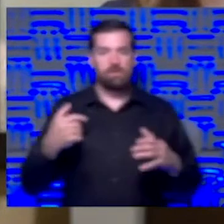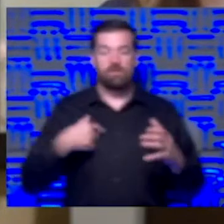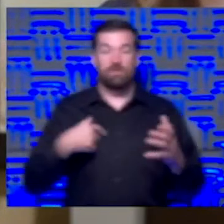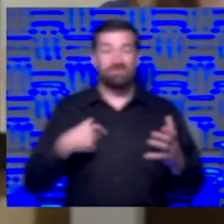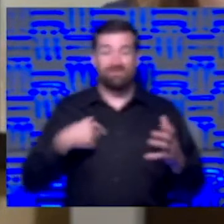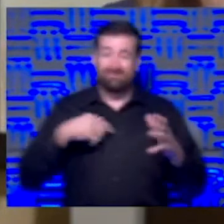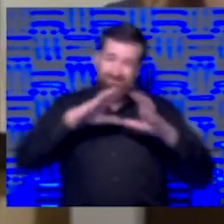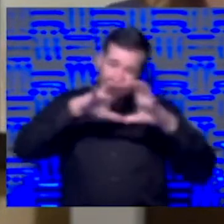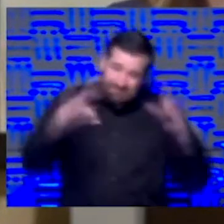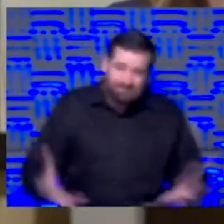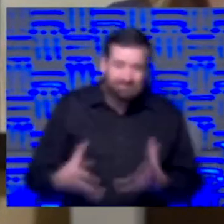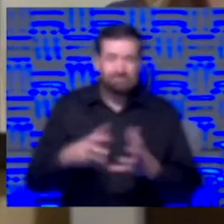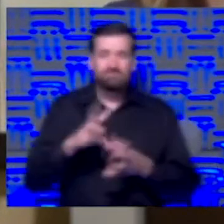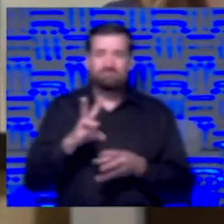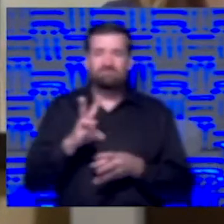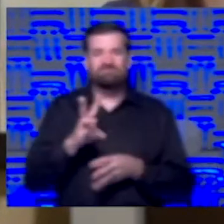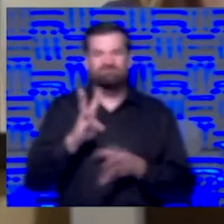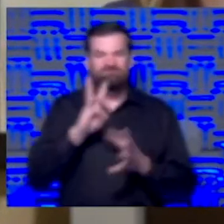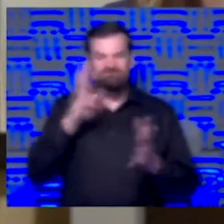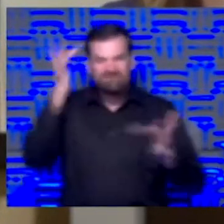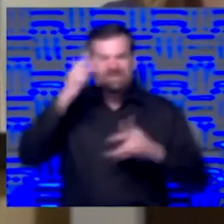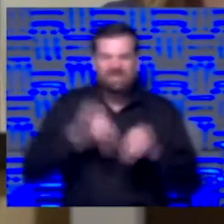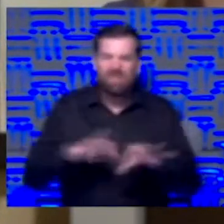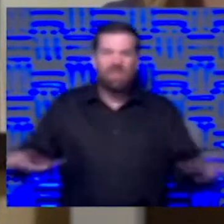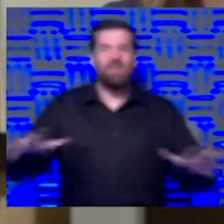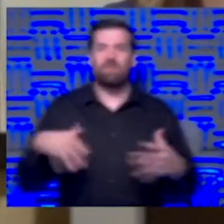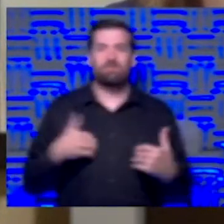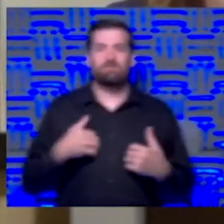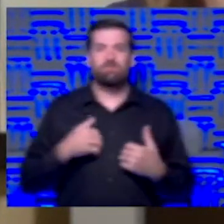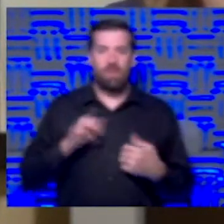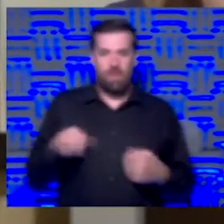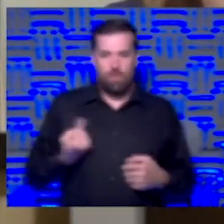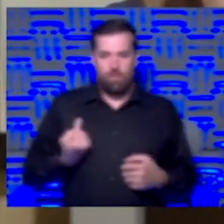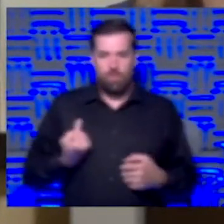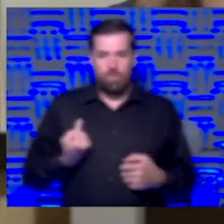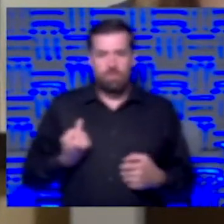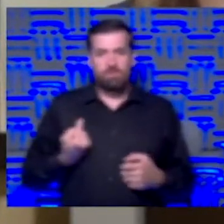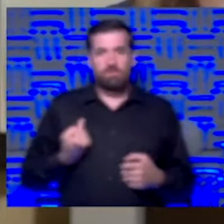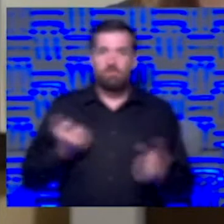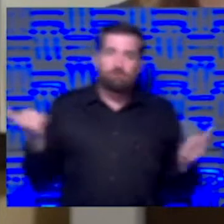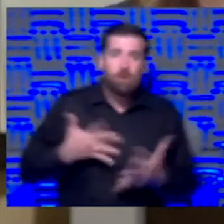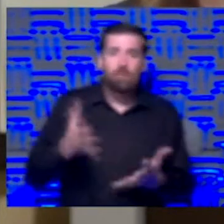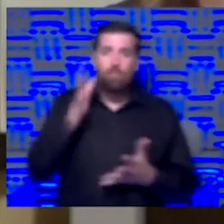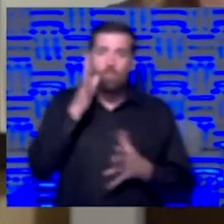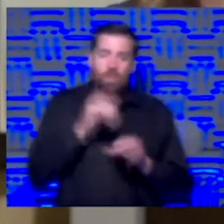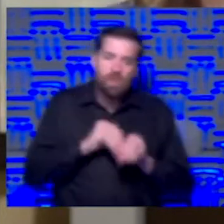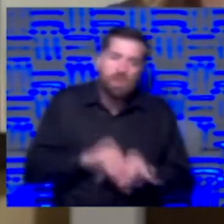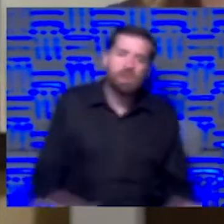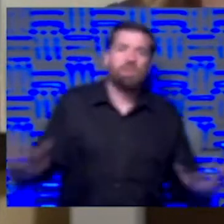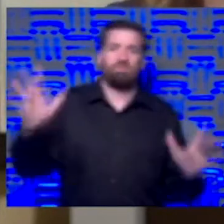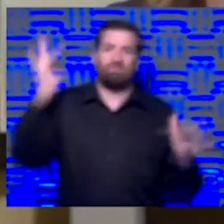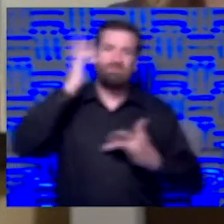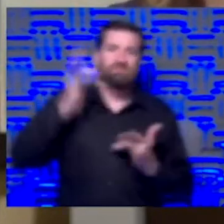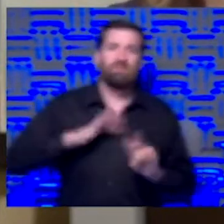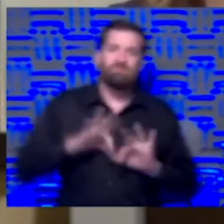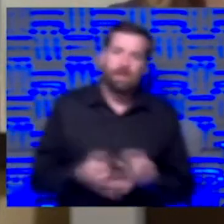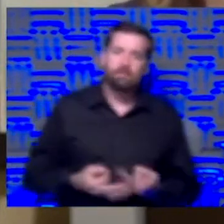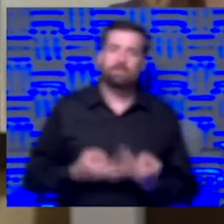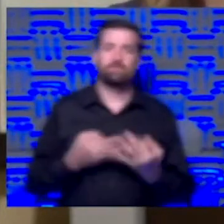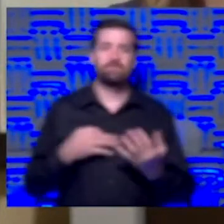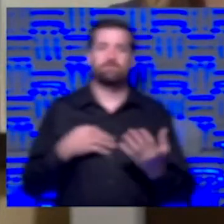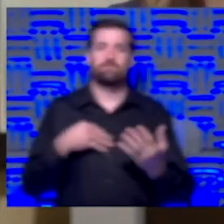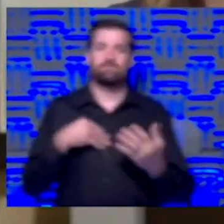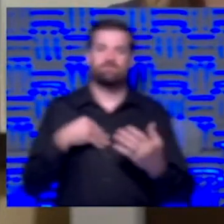pandemic, alone in my bedroom, afraid that I was going to infect my family, afraid that I was going to get the doctors and